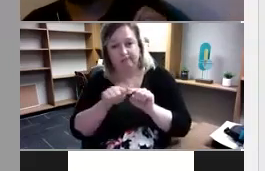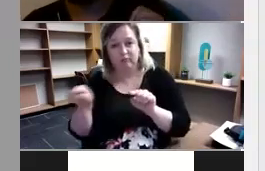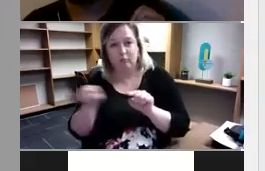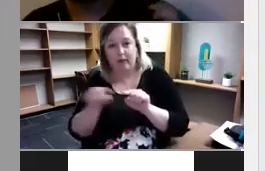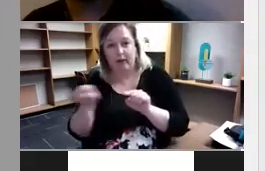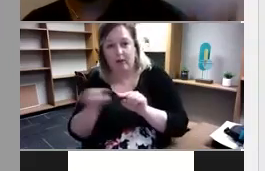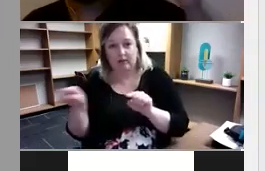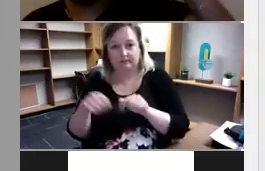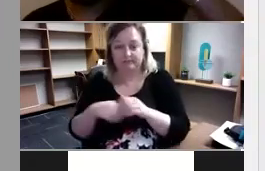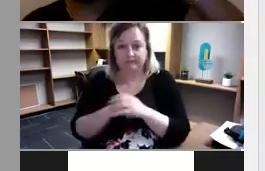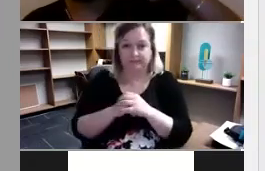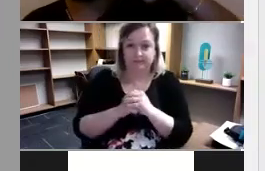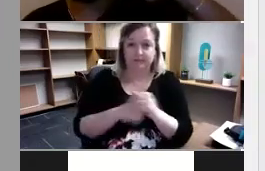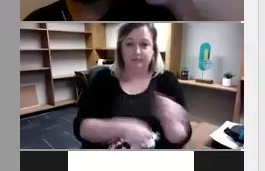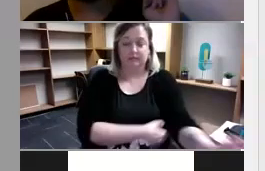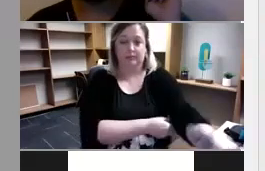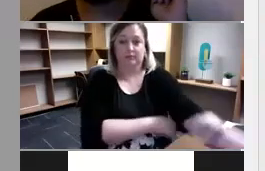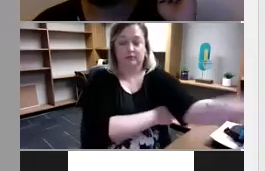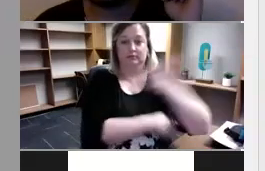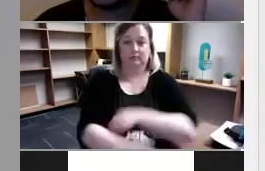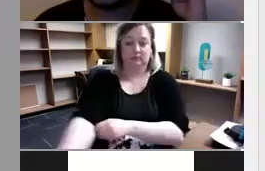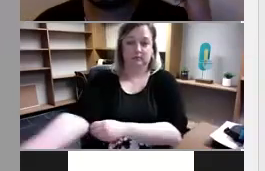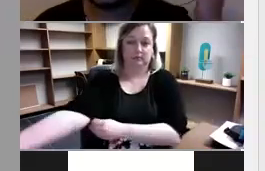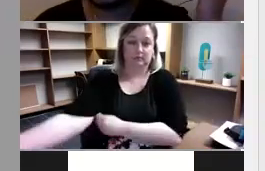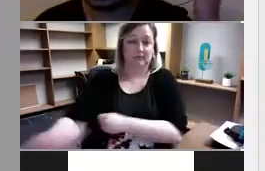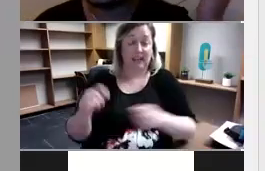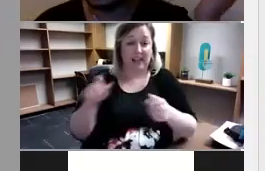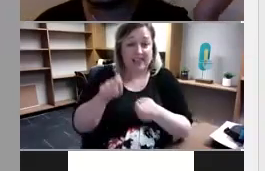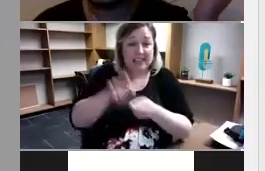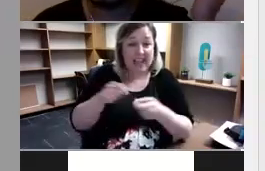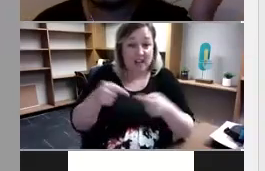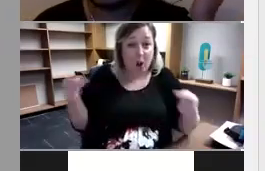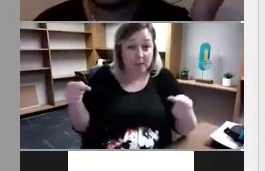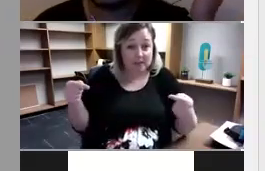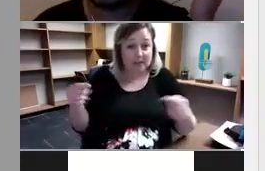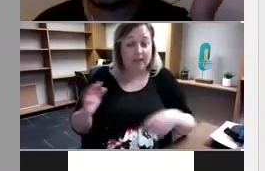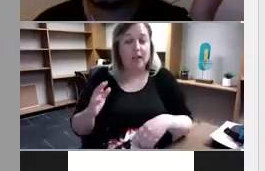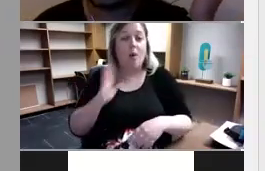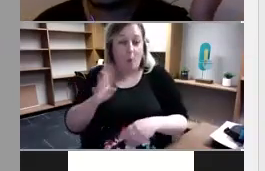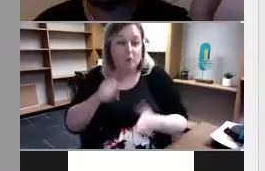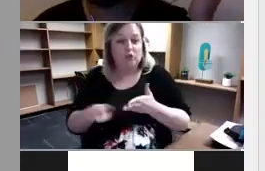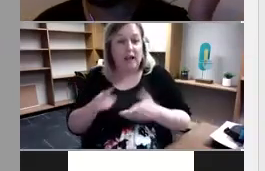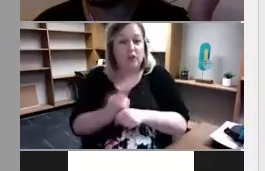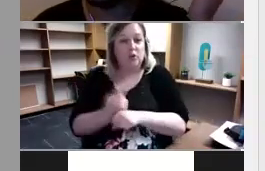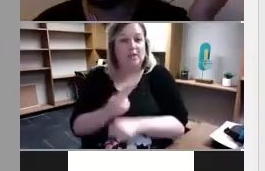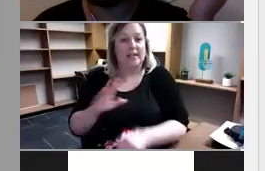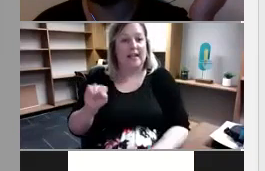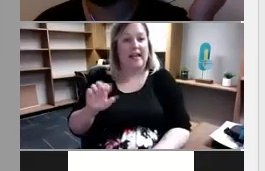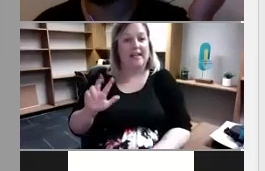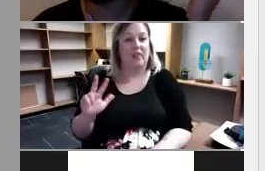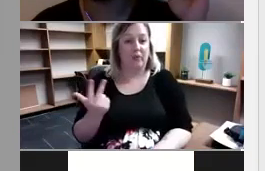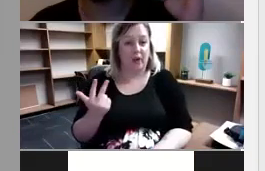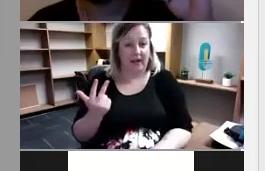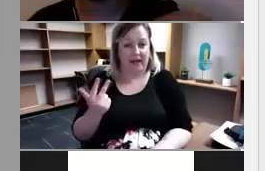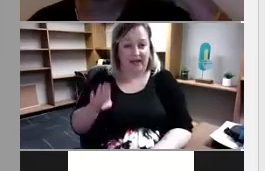power of epsilon. The exact inverse of that would be checked by case 3, where we divide f of n by n log base BA,